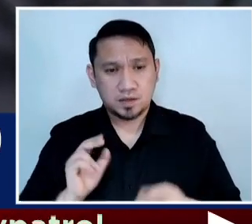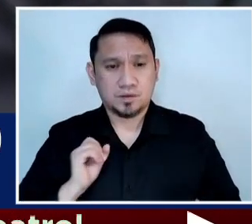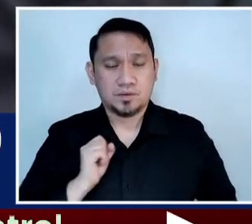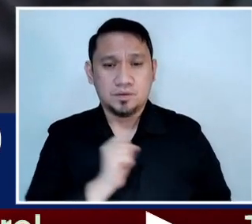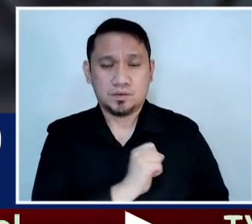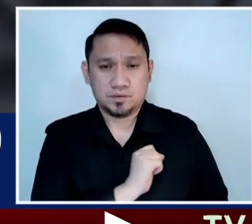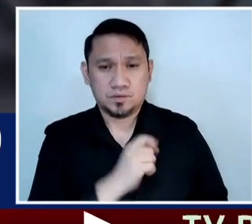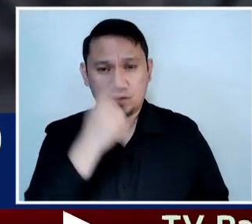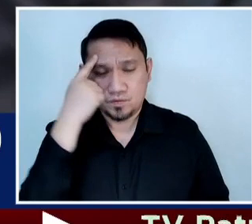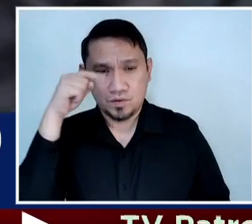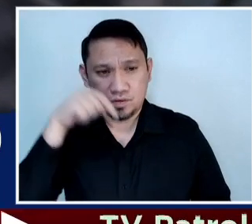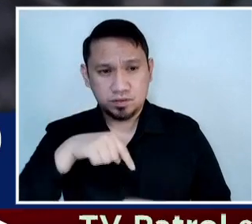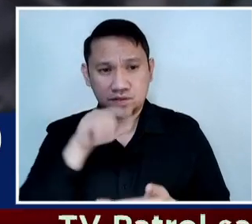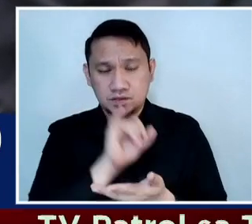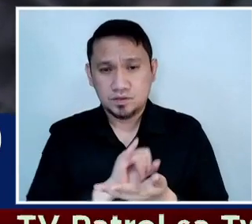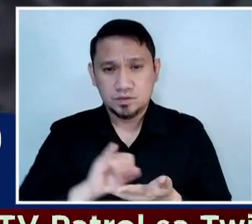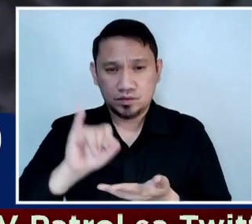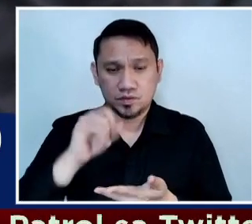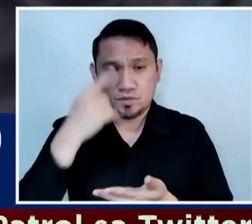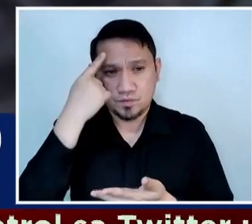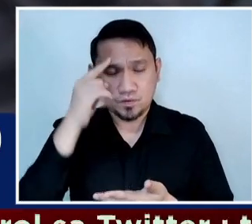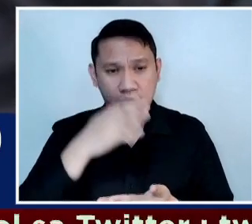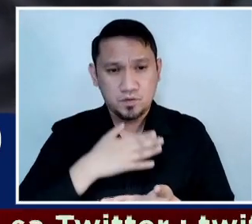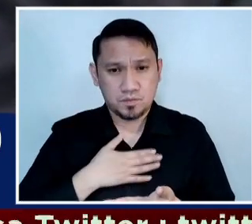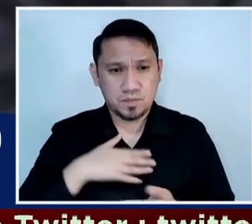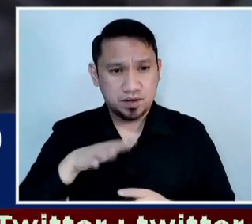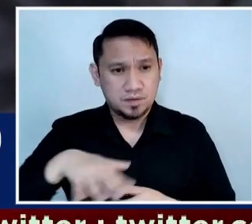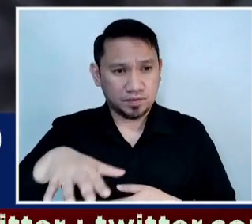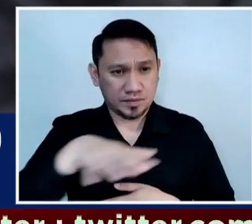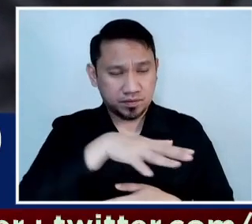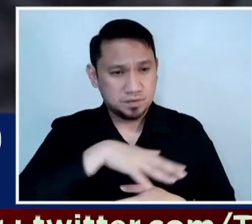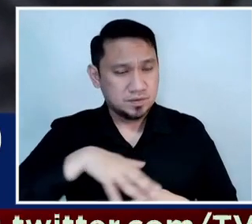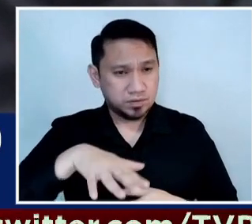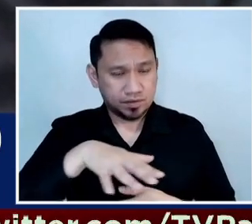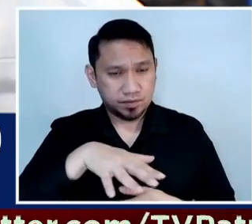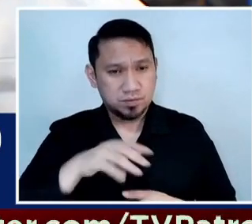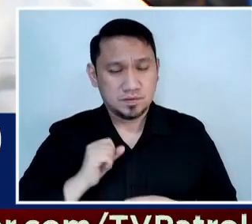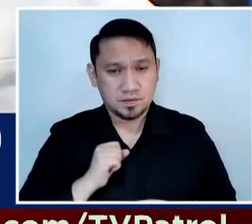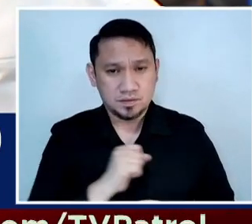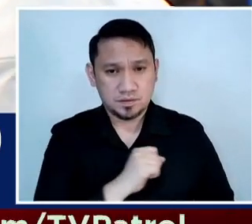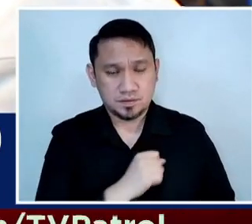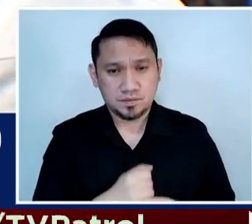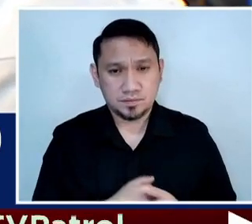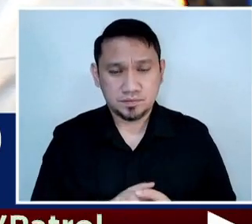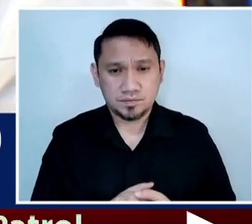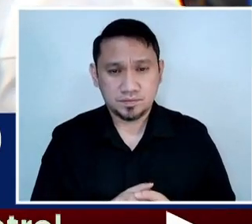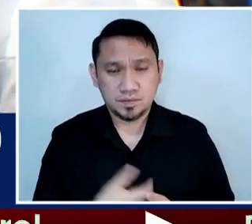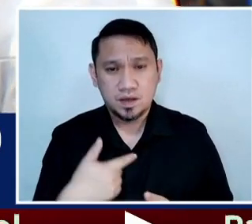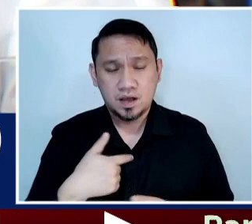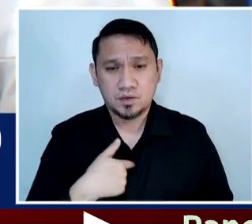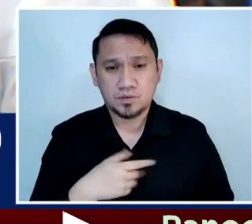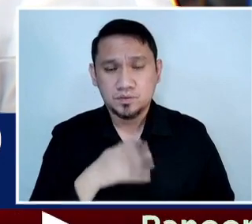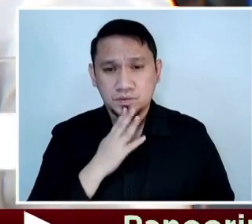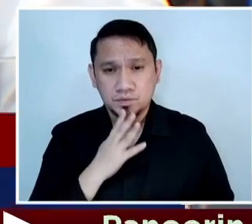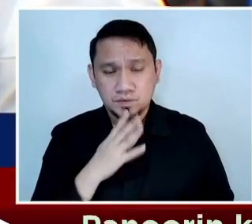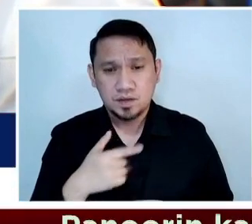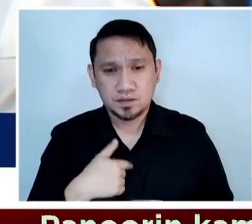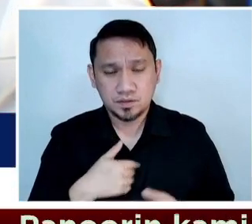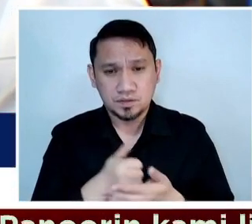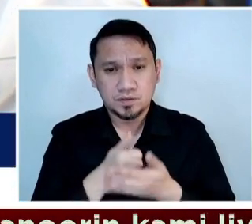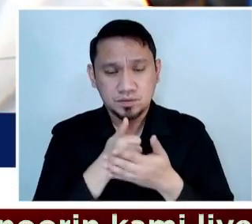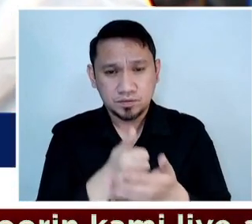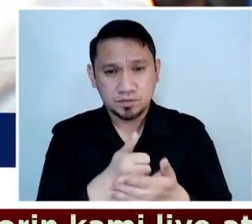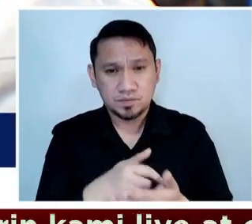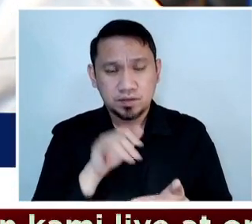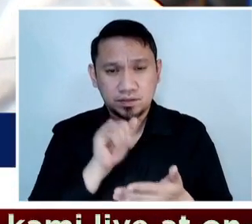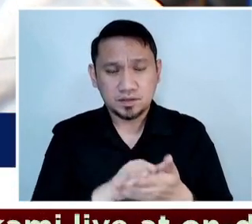the institution, for my peers, and the people who have placed me here. I try to speak, I try to reach out, and that is